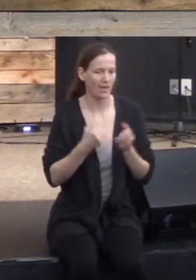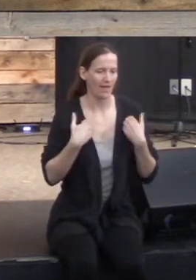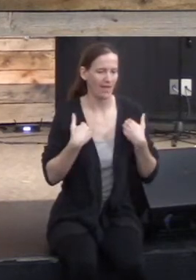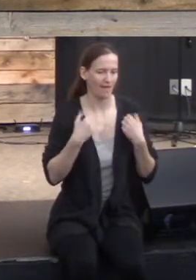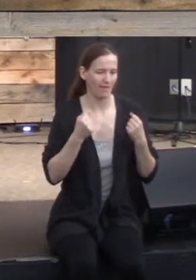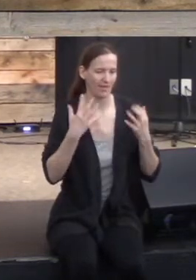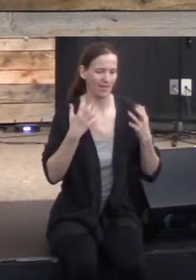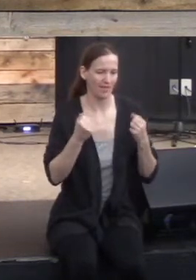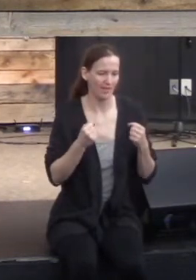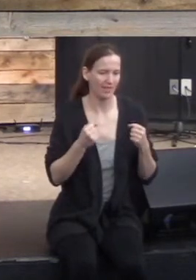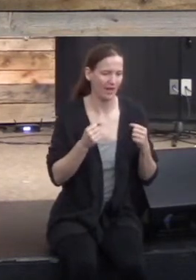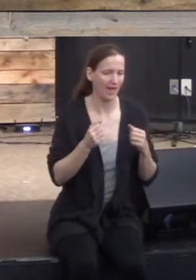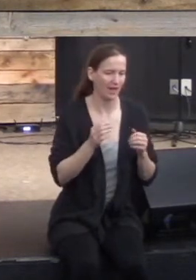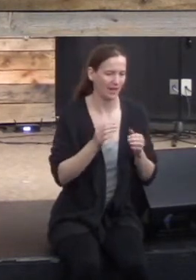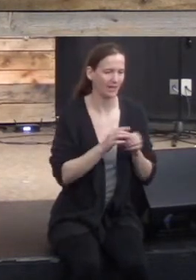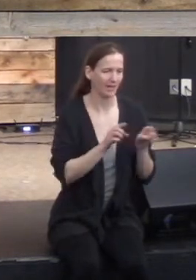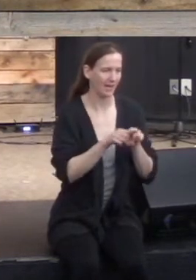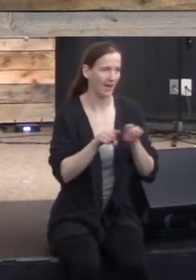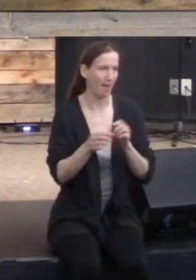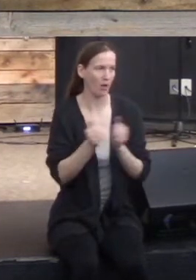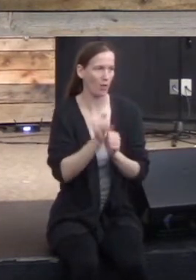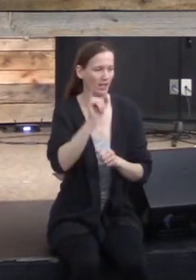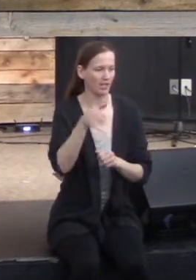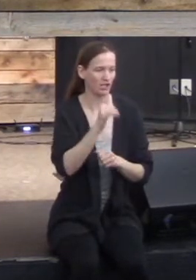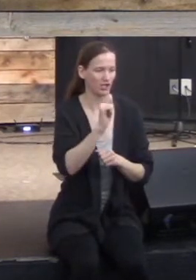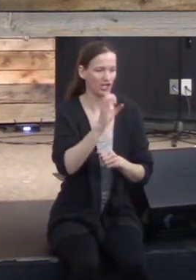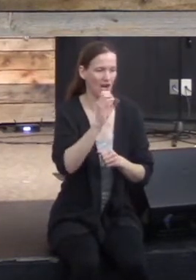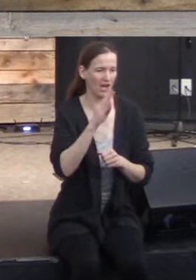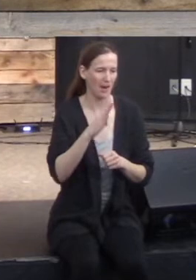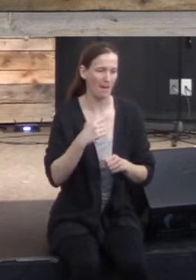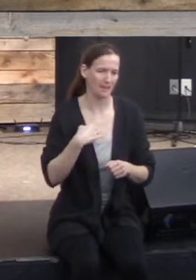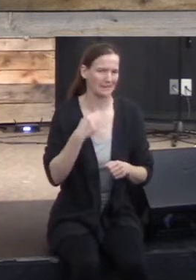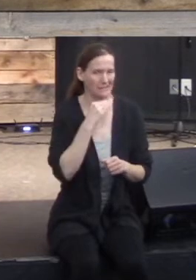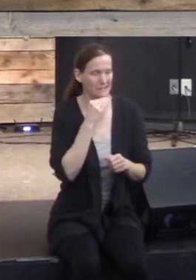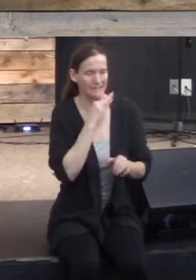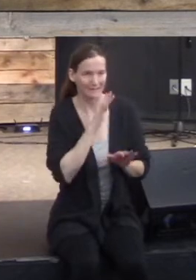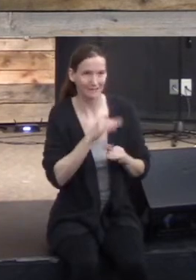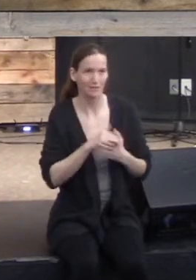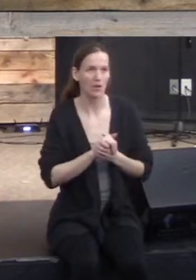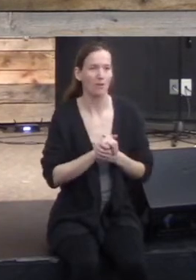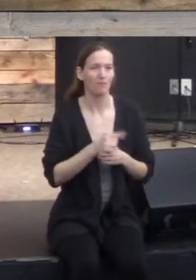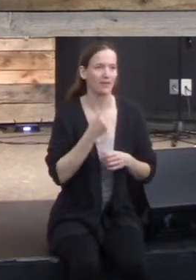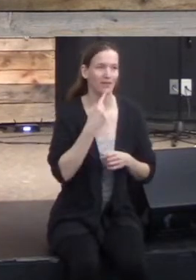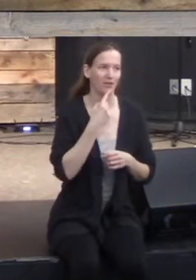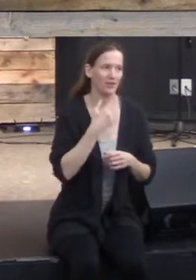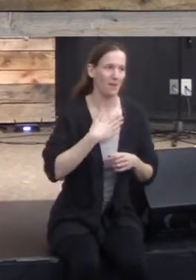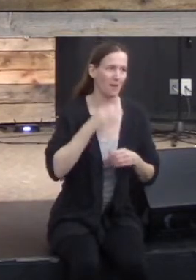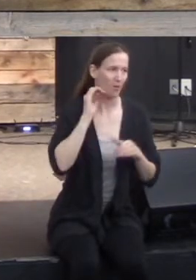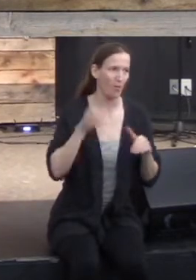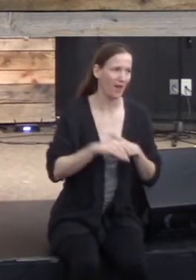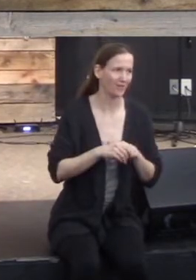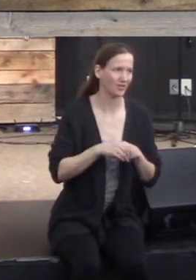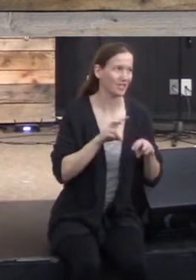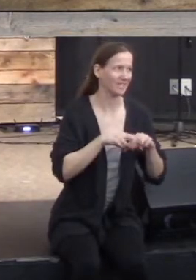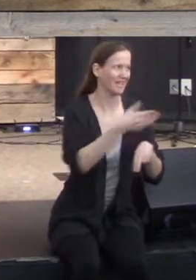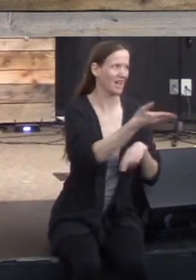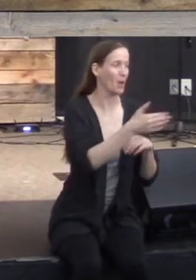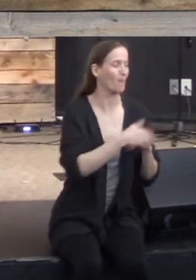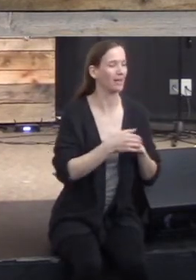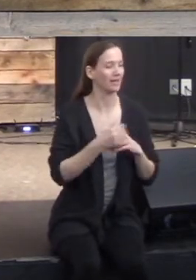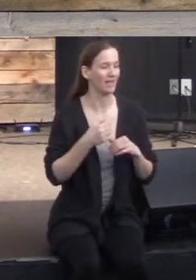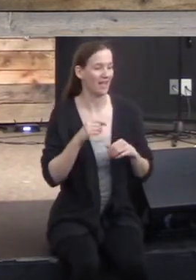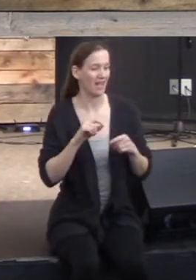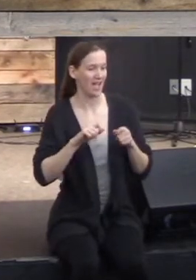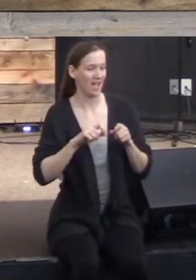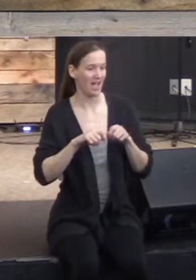named Jacob. I don't know. But this week, I also... Don't tell my wife, even though she's right there. I tore my ACL this weekend. And I